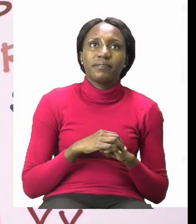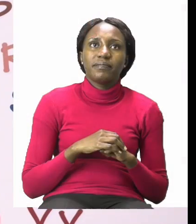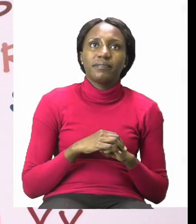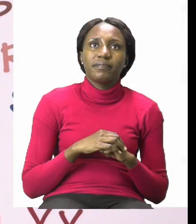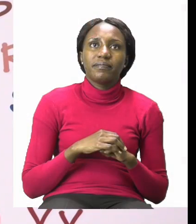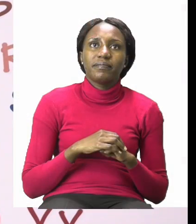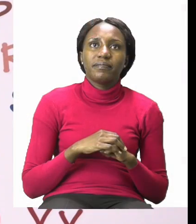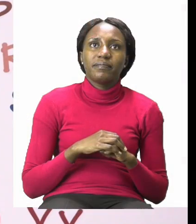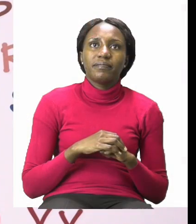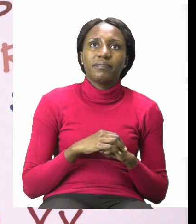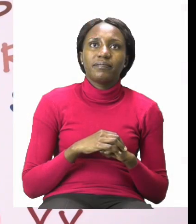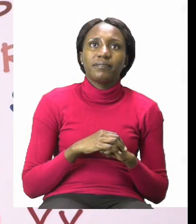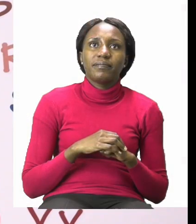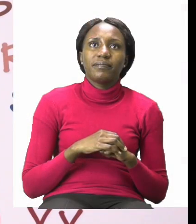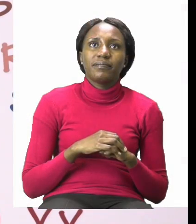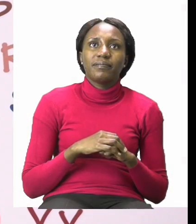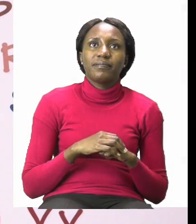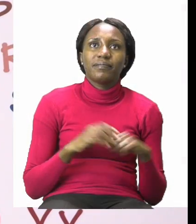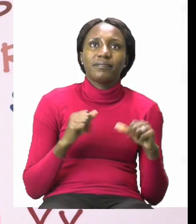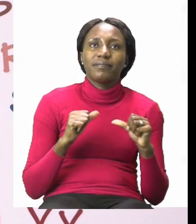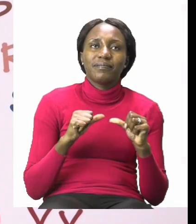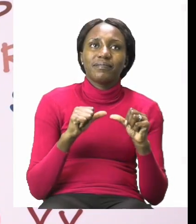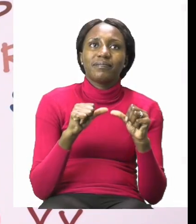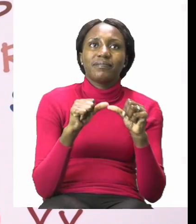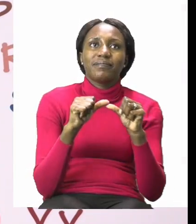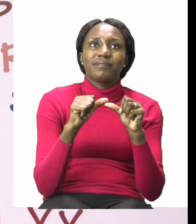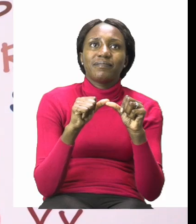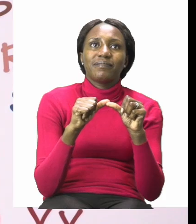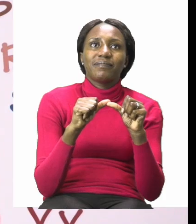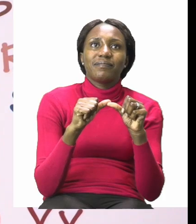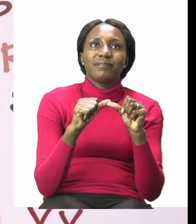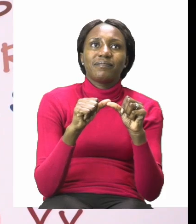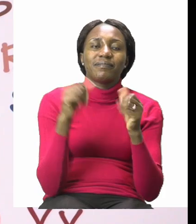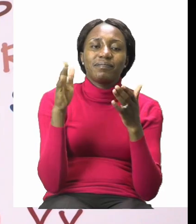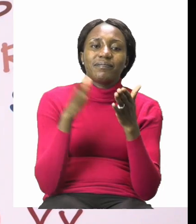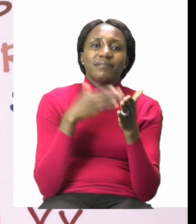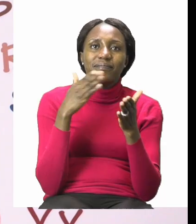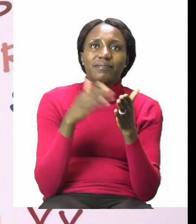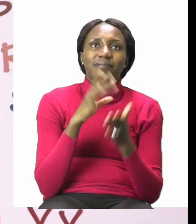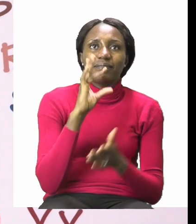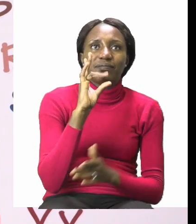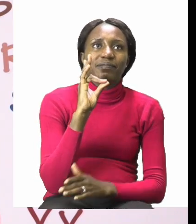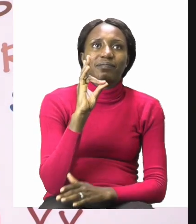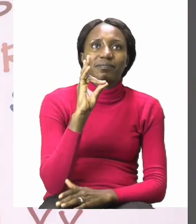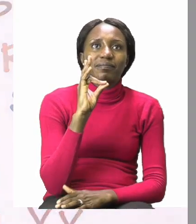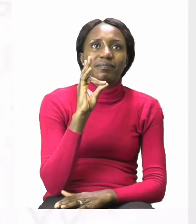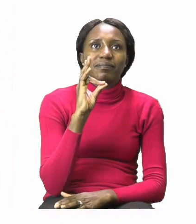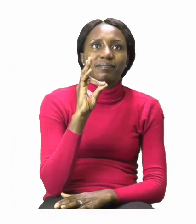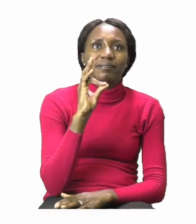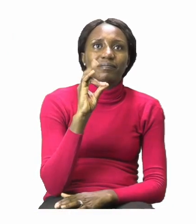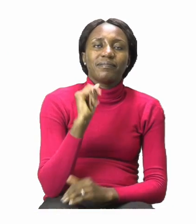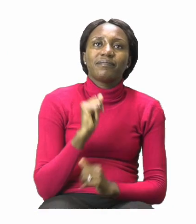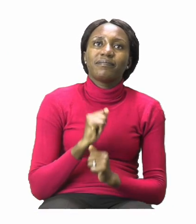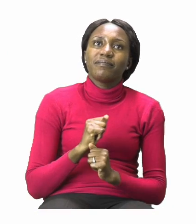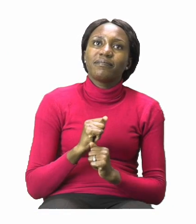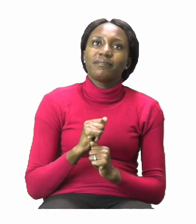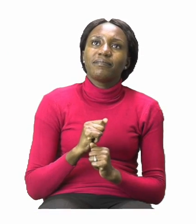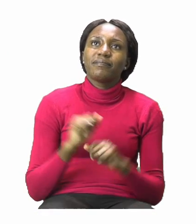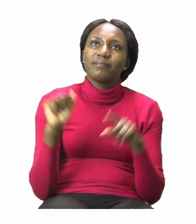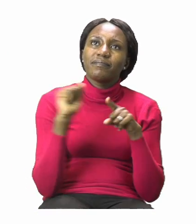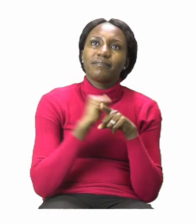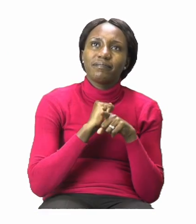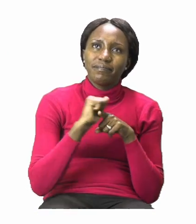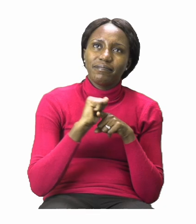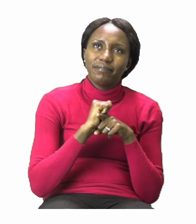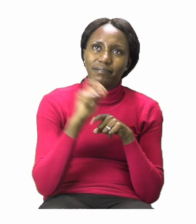Now, boys and girls, we are going to continue with our lesson by going to page 7. On page 7, we are going to be